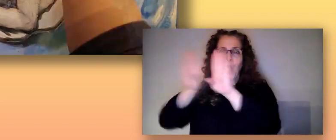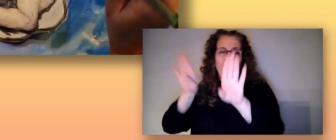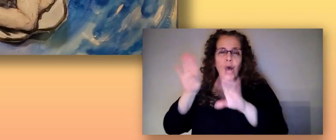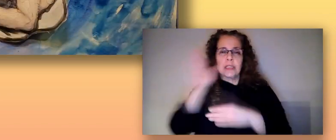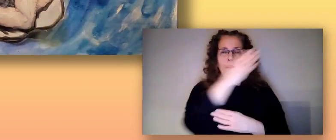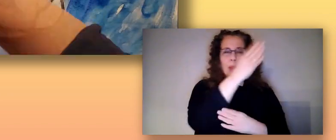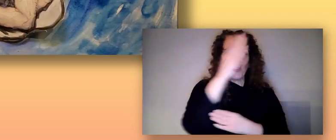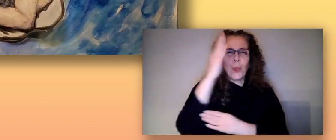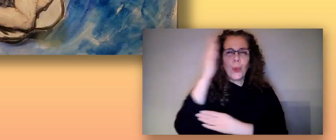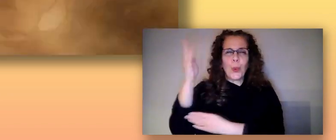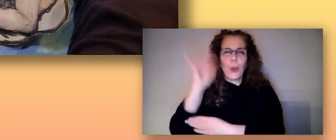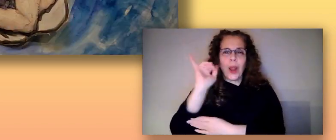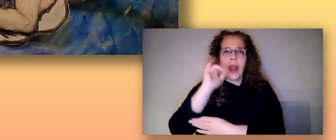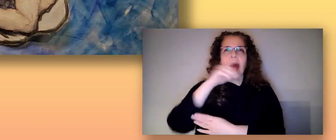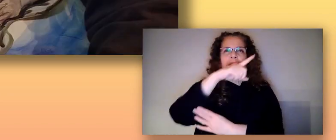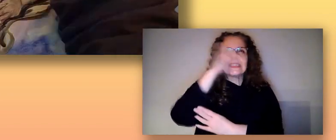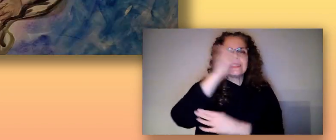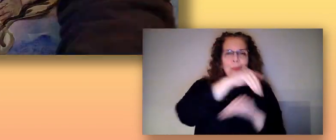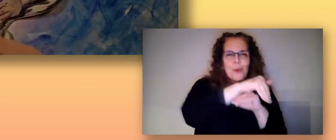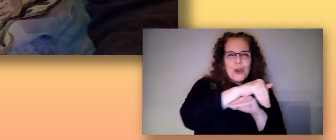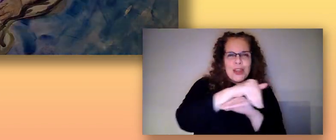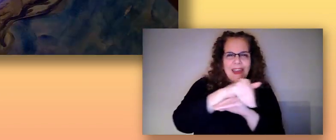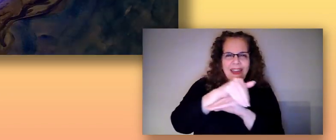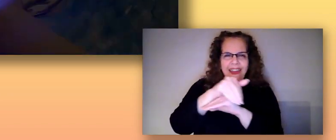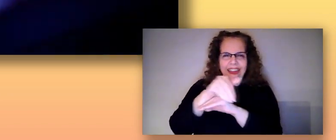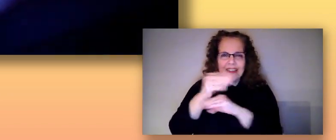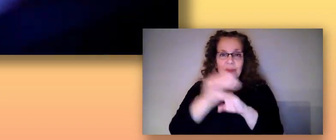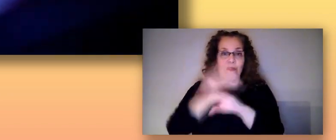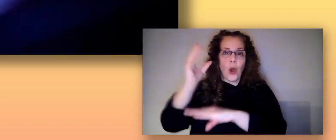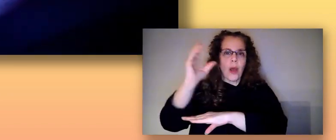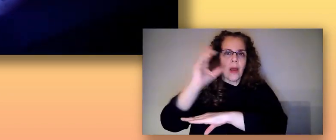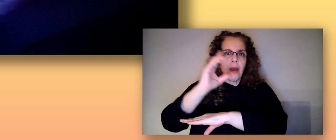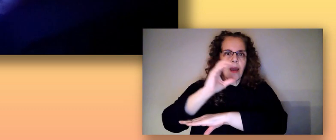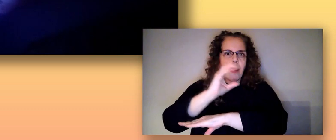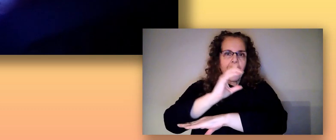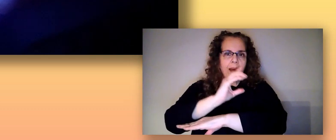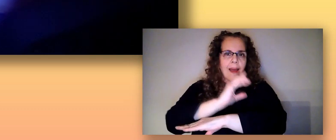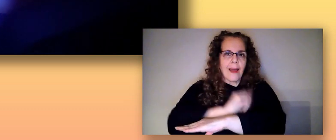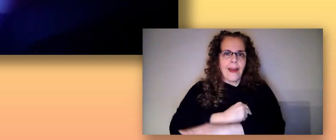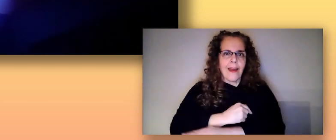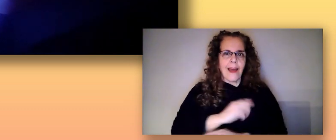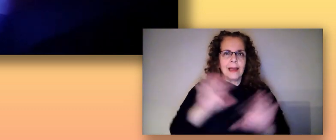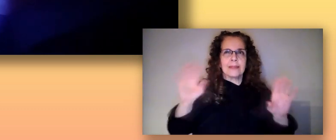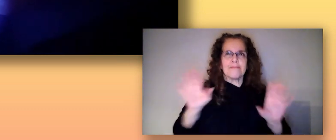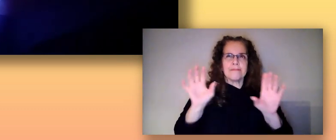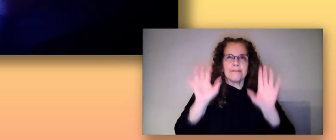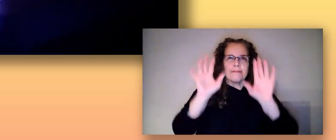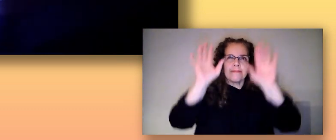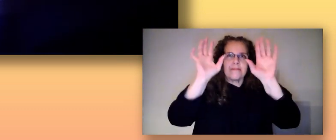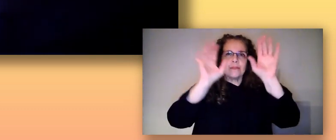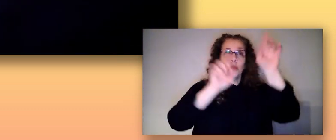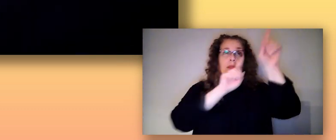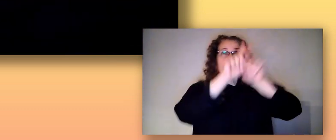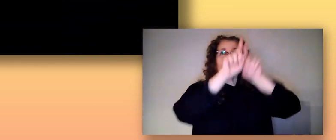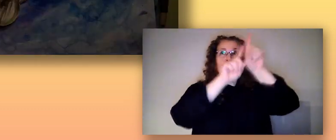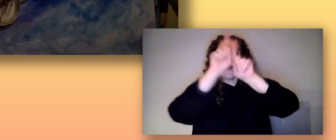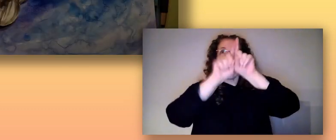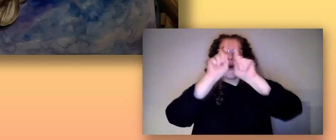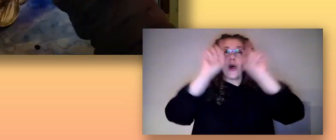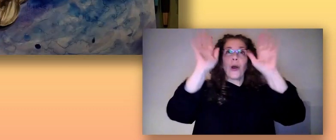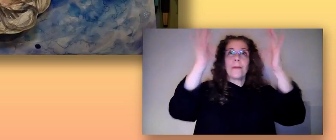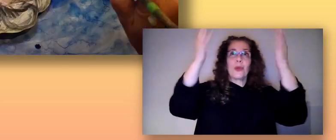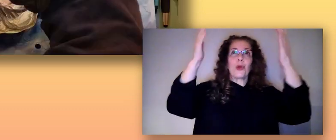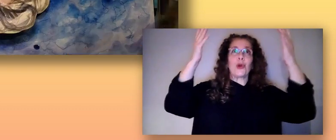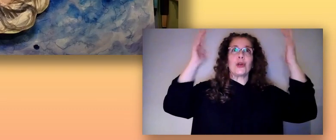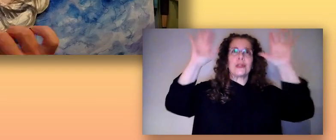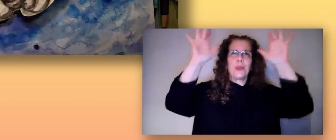summer nights just before the most vibrant sunsets. I decorated with star-shaped mirrors to catch the